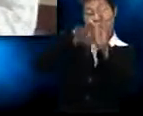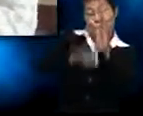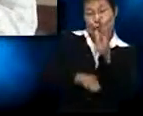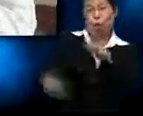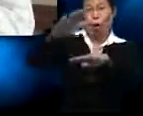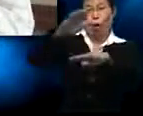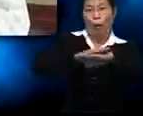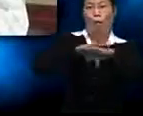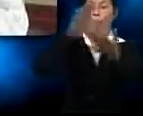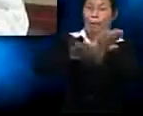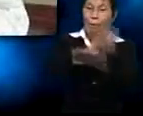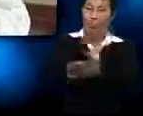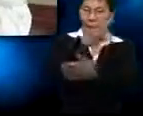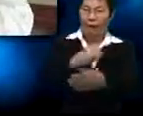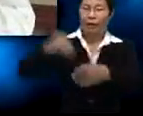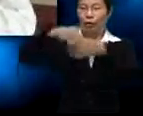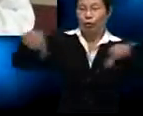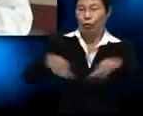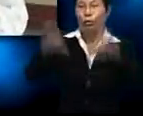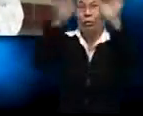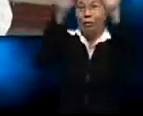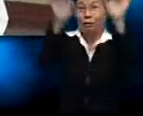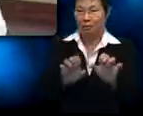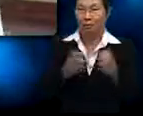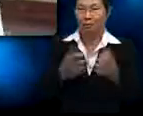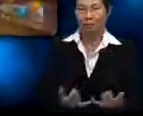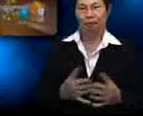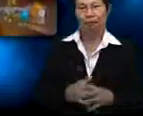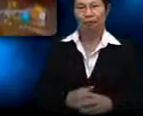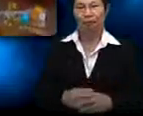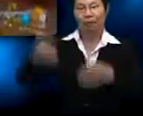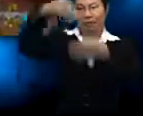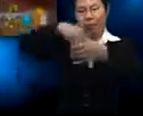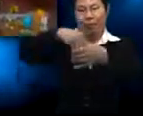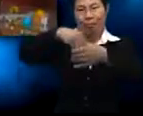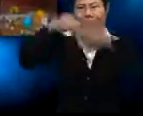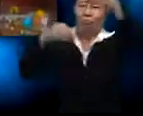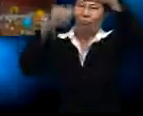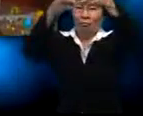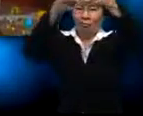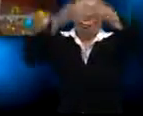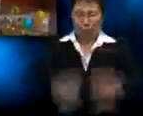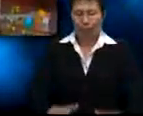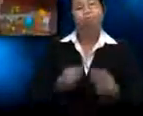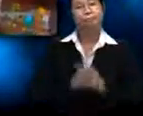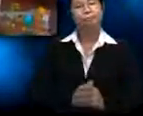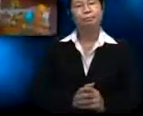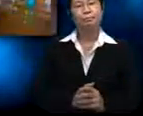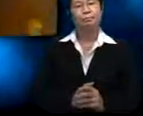on the paper and we do the experiment. Just see.